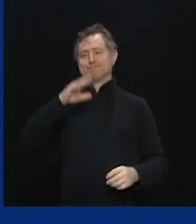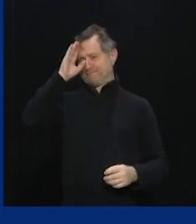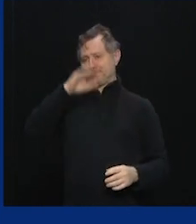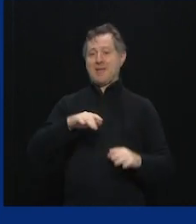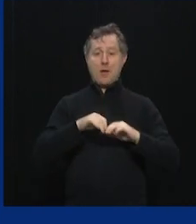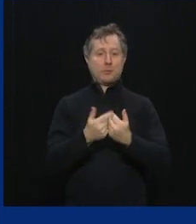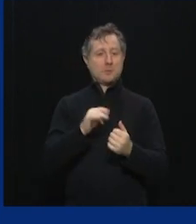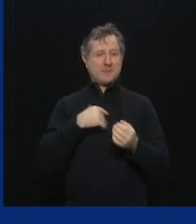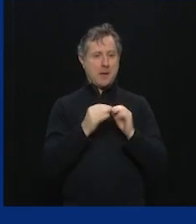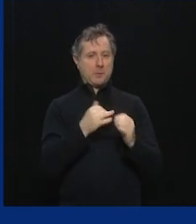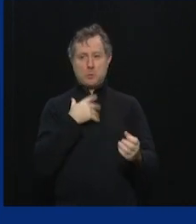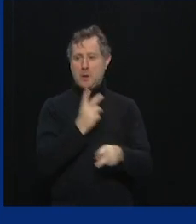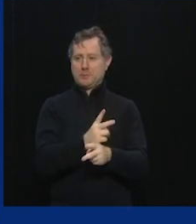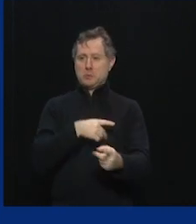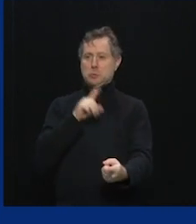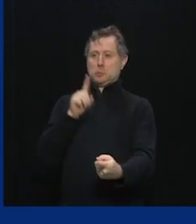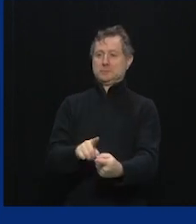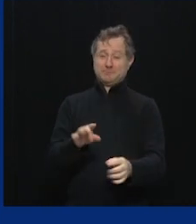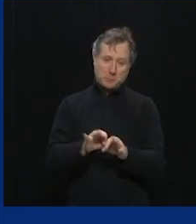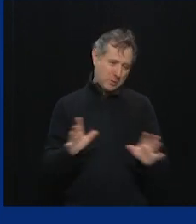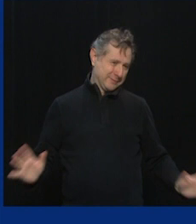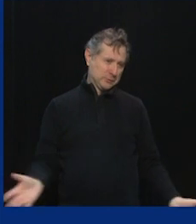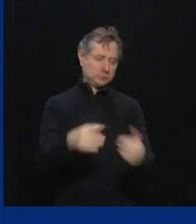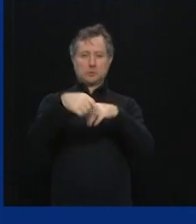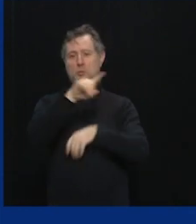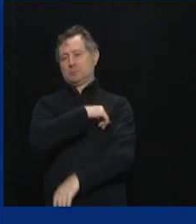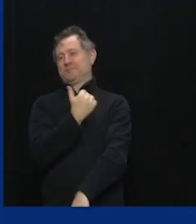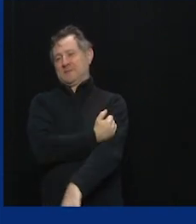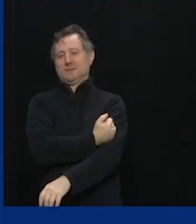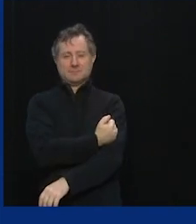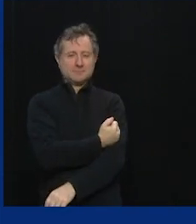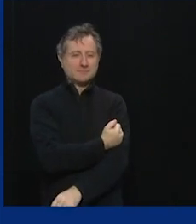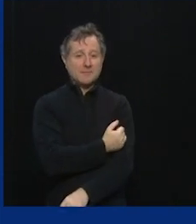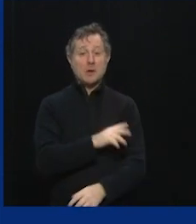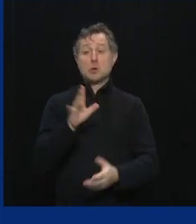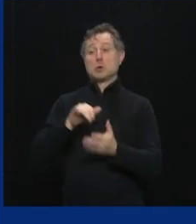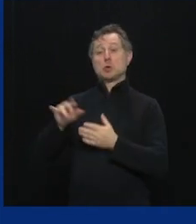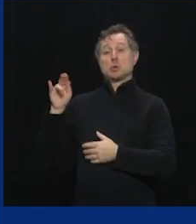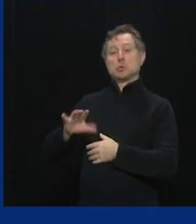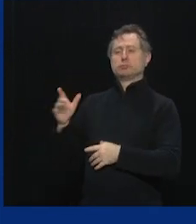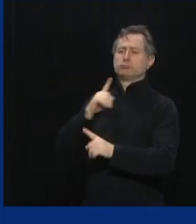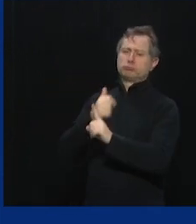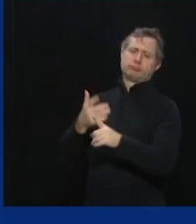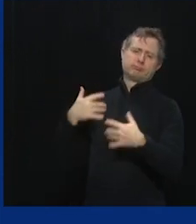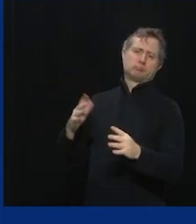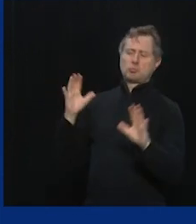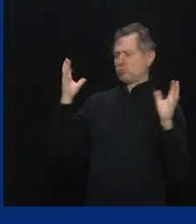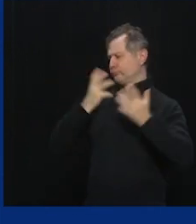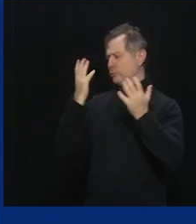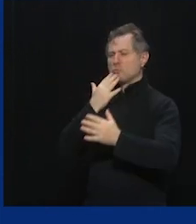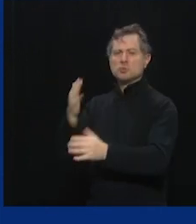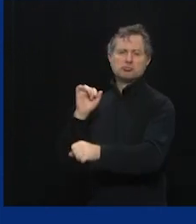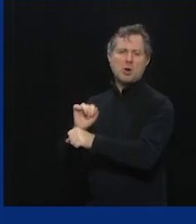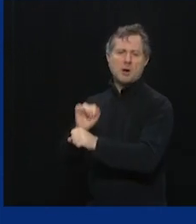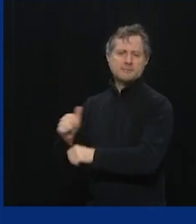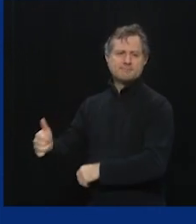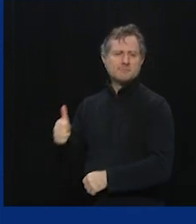numbers are still, I believe, could be lower. New York City has done an extraordinary job,